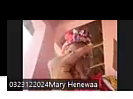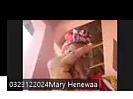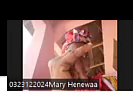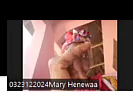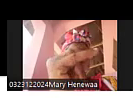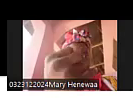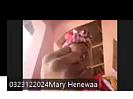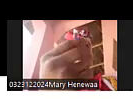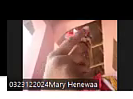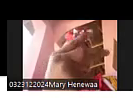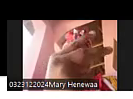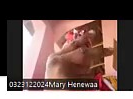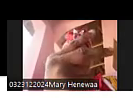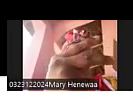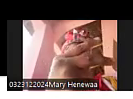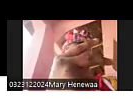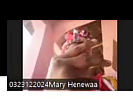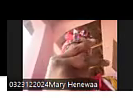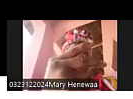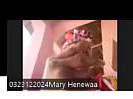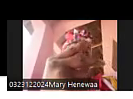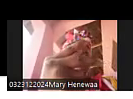K.